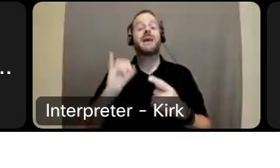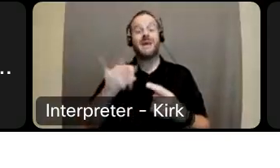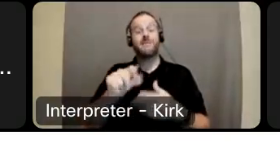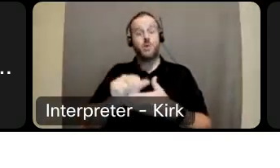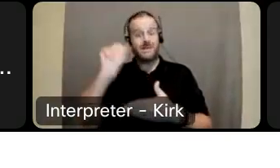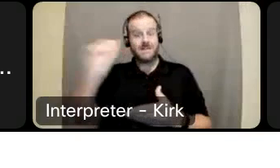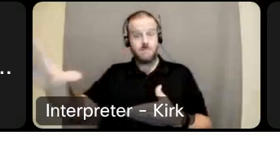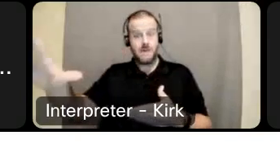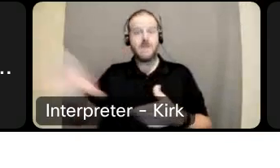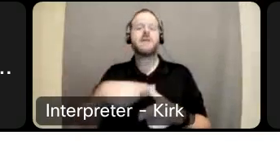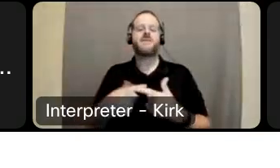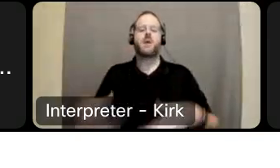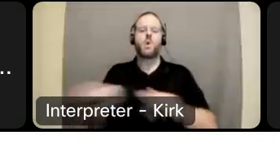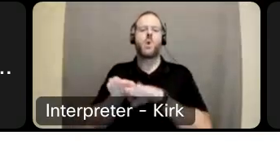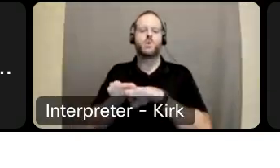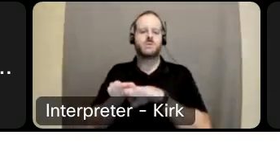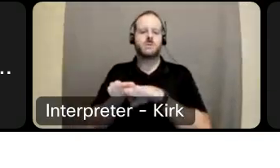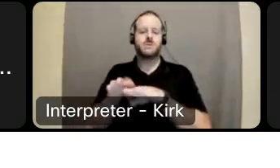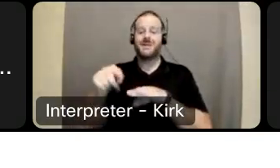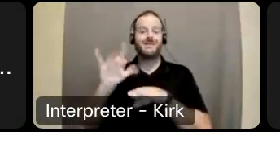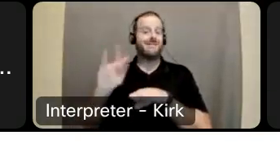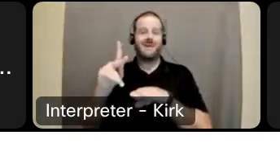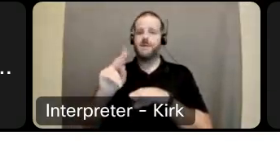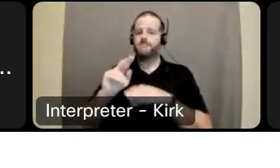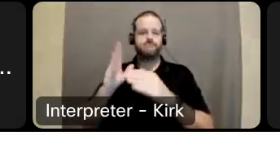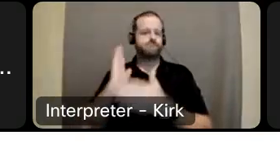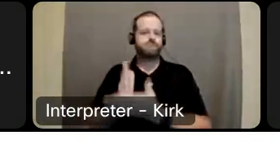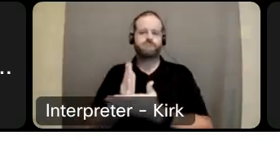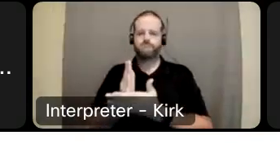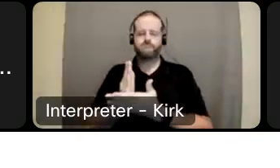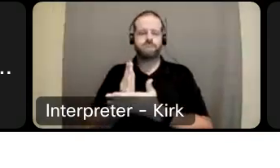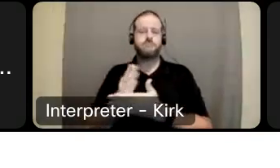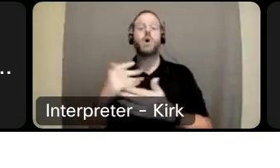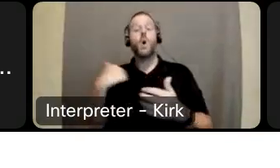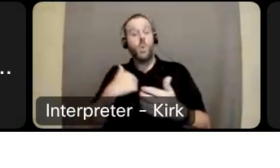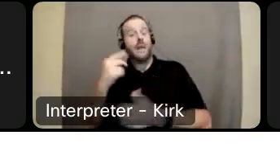essentially it closes that survey, that link is no longer valid. We have all the information,